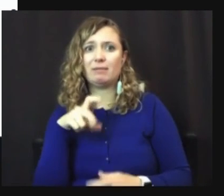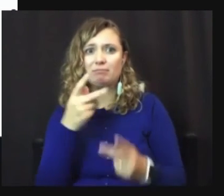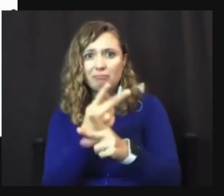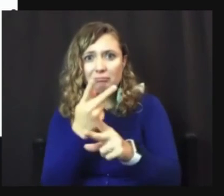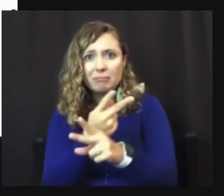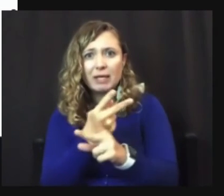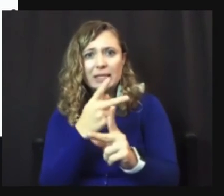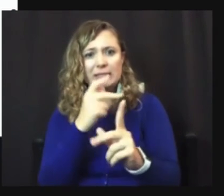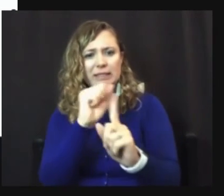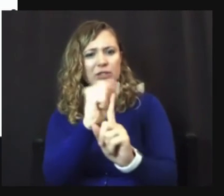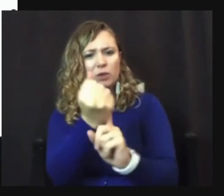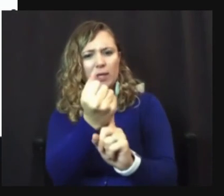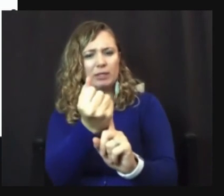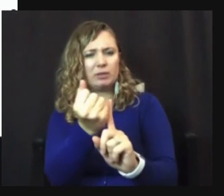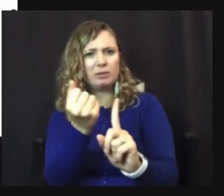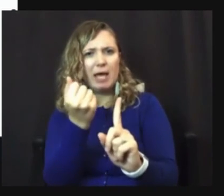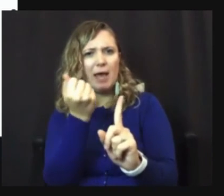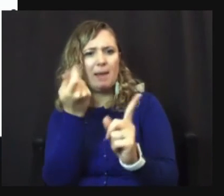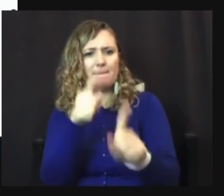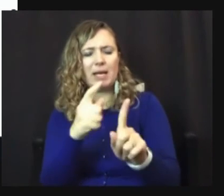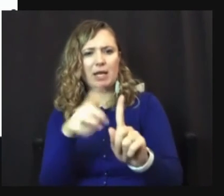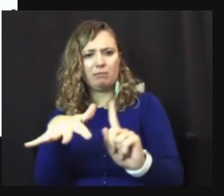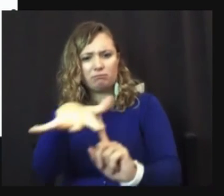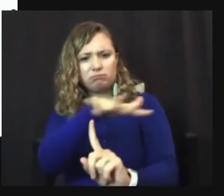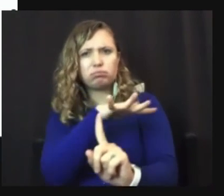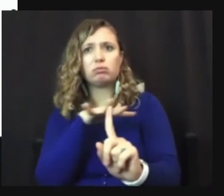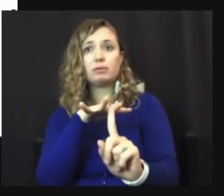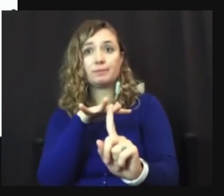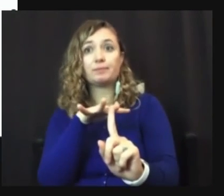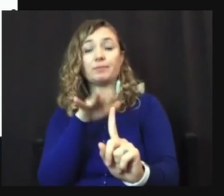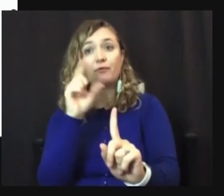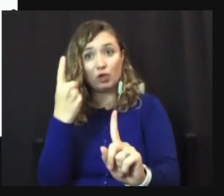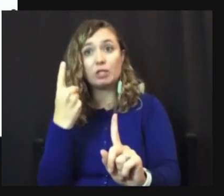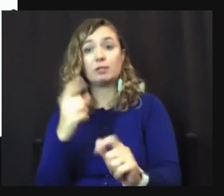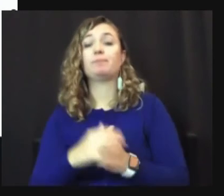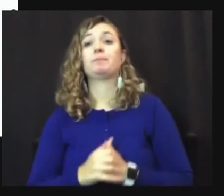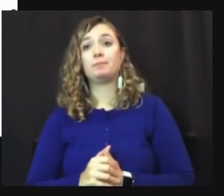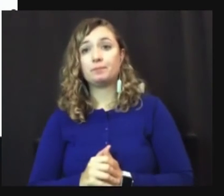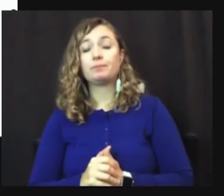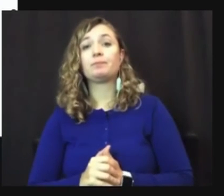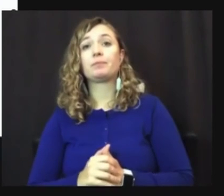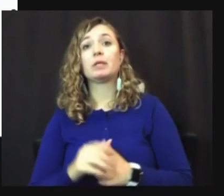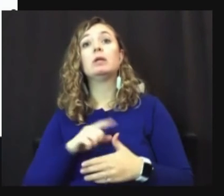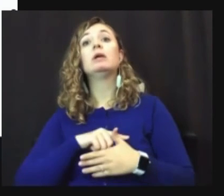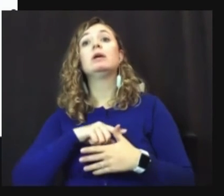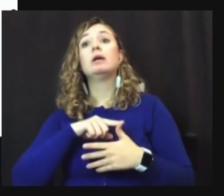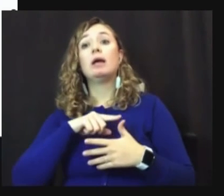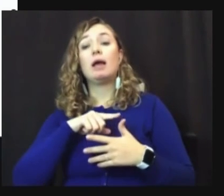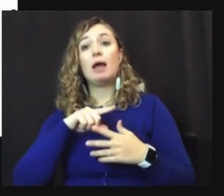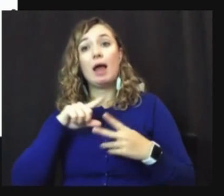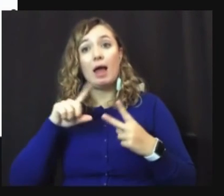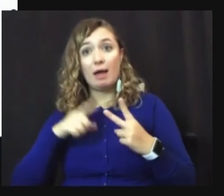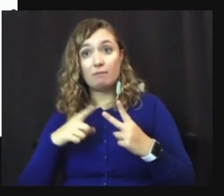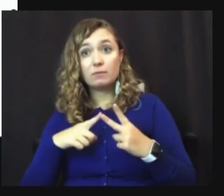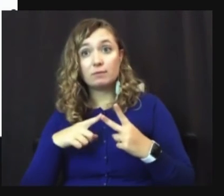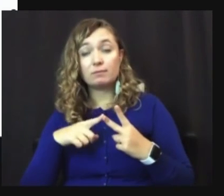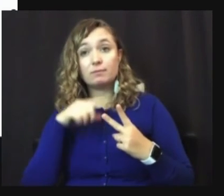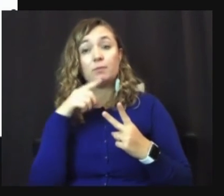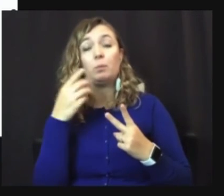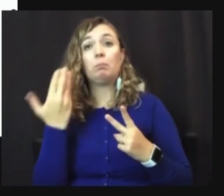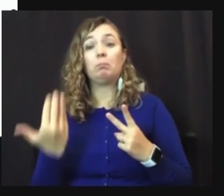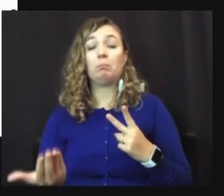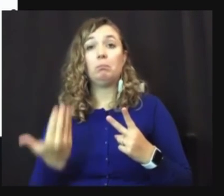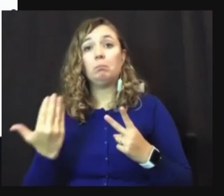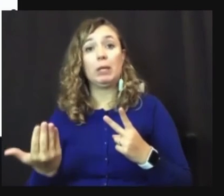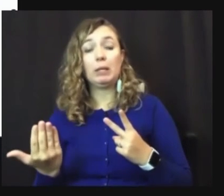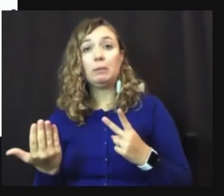the environment, the circumstances first. After that, we might see